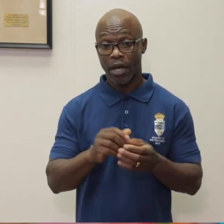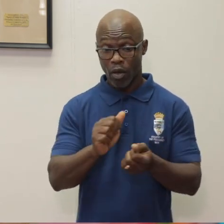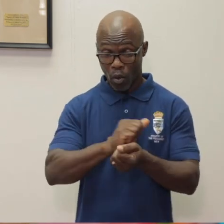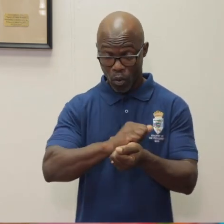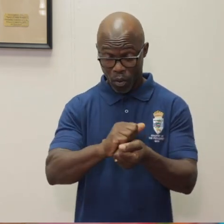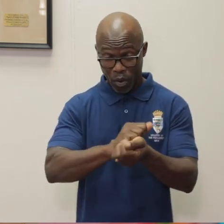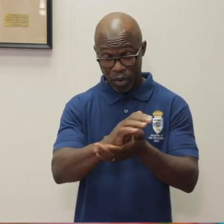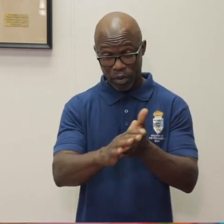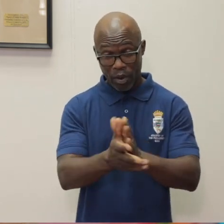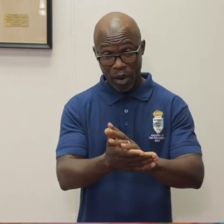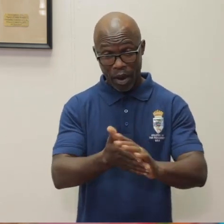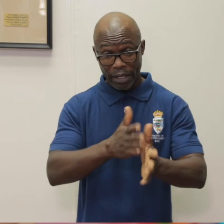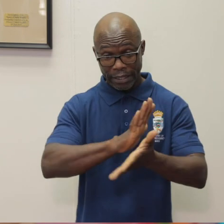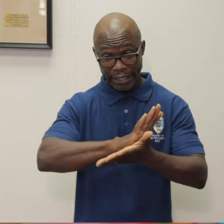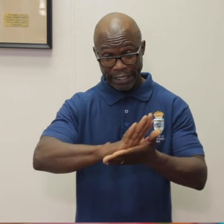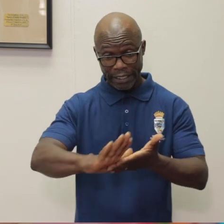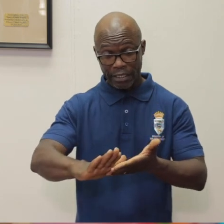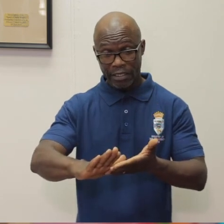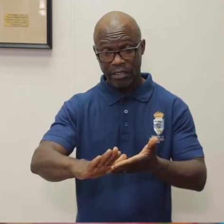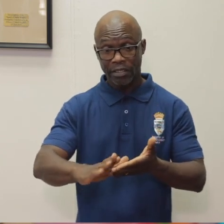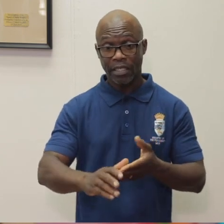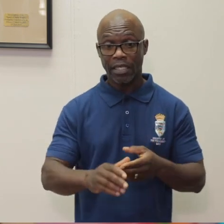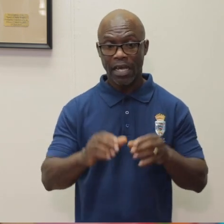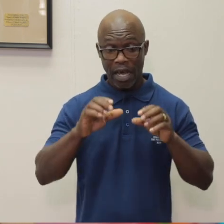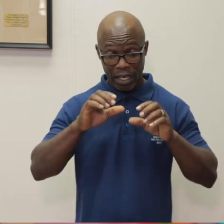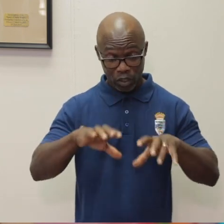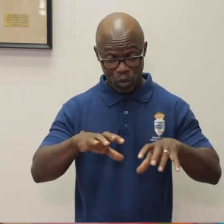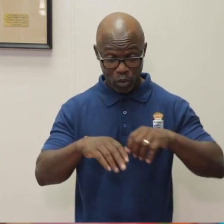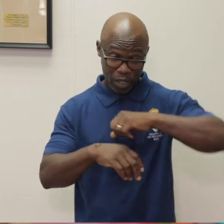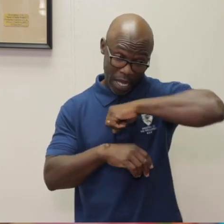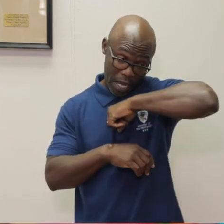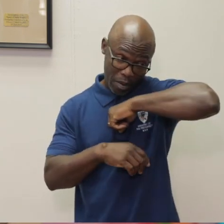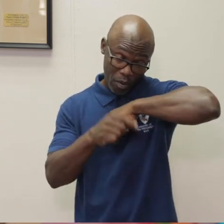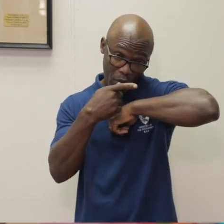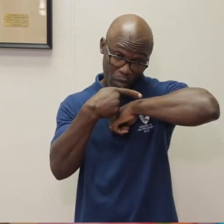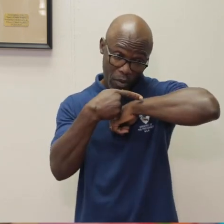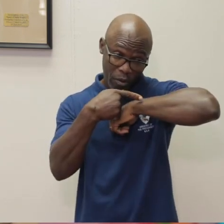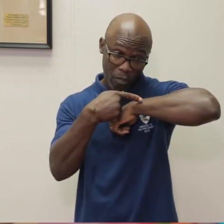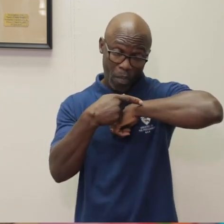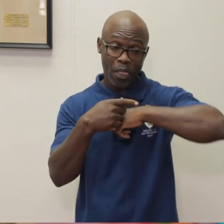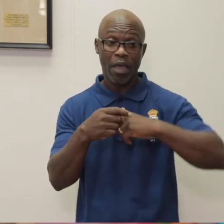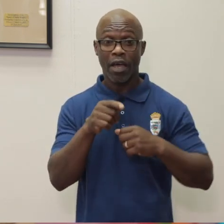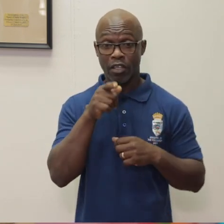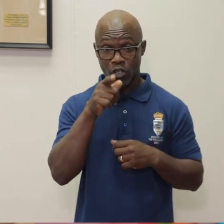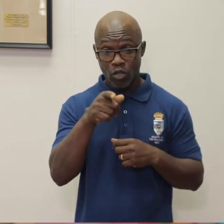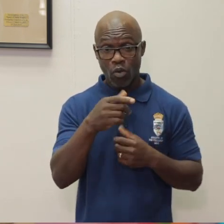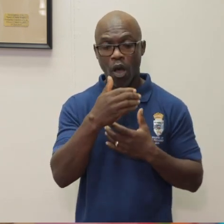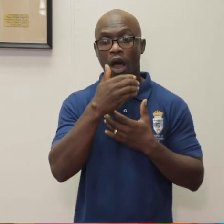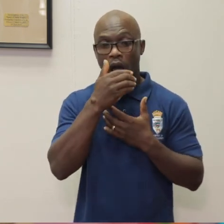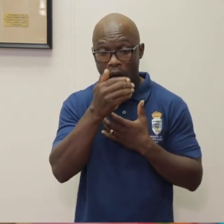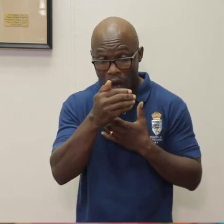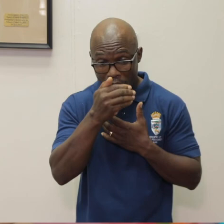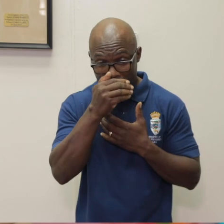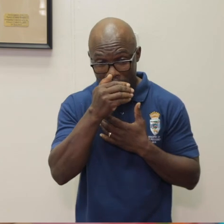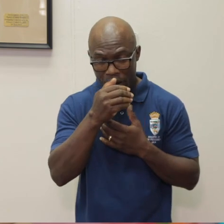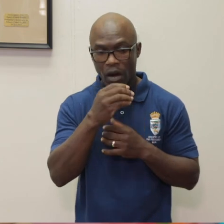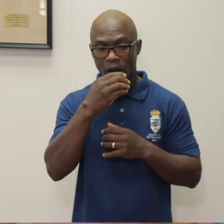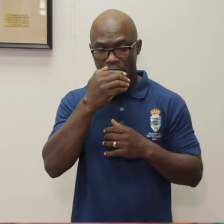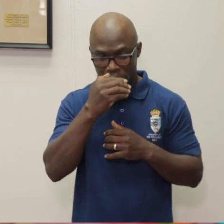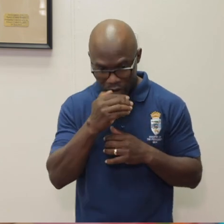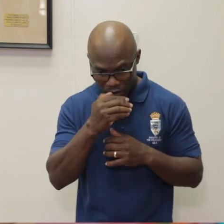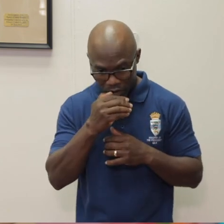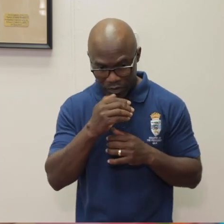hands thoroughly and do the elbow move as you cough or